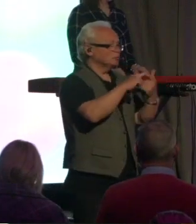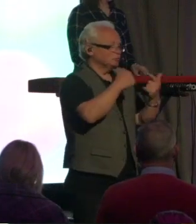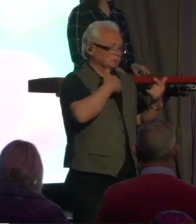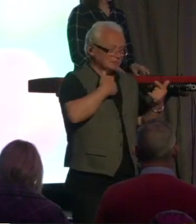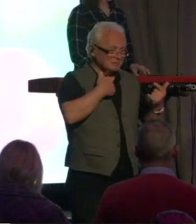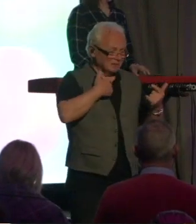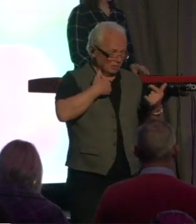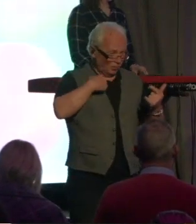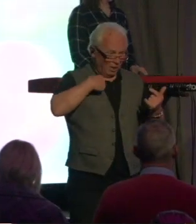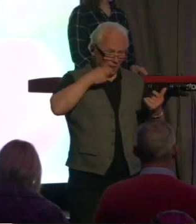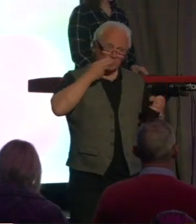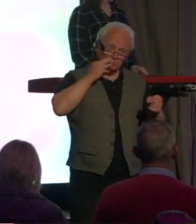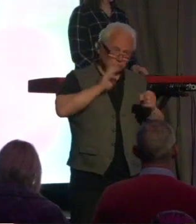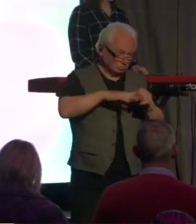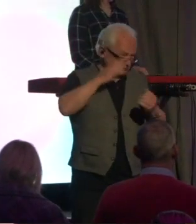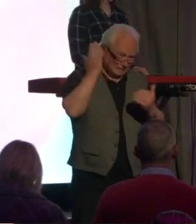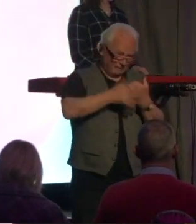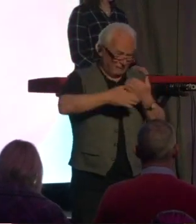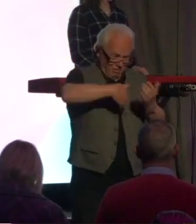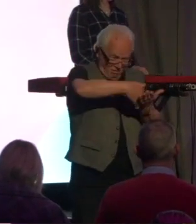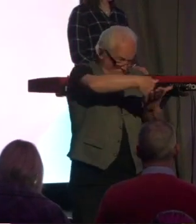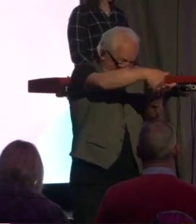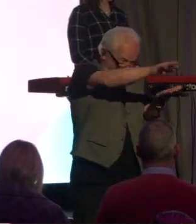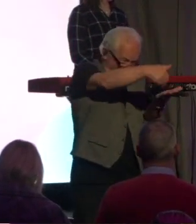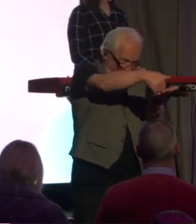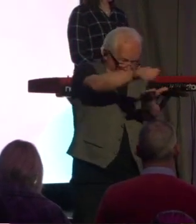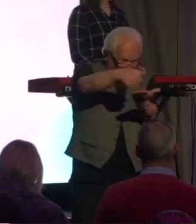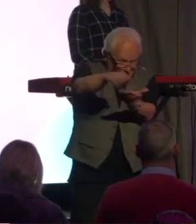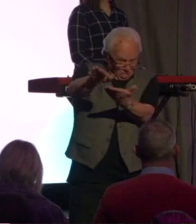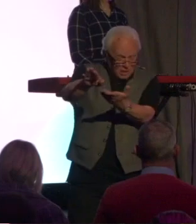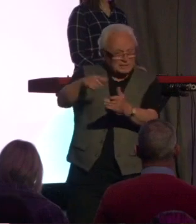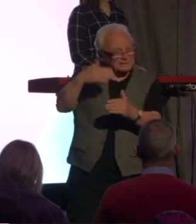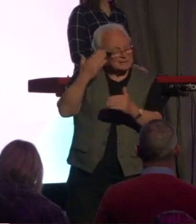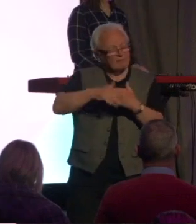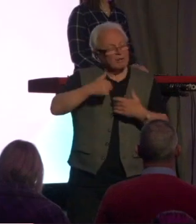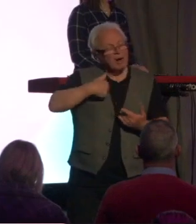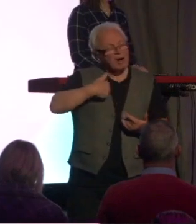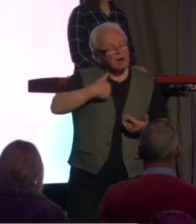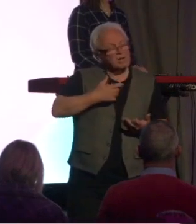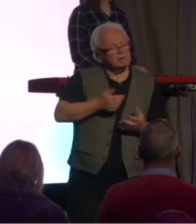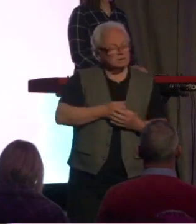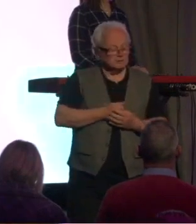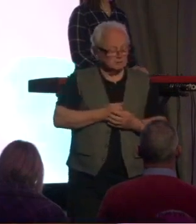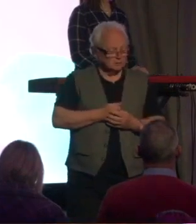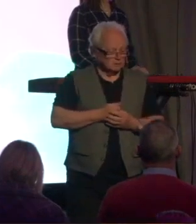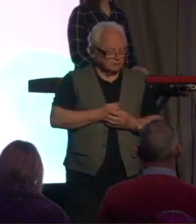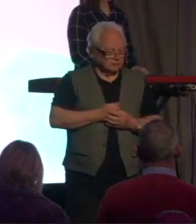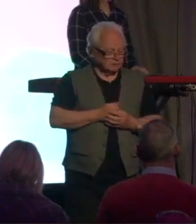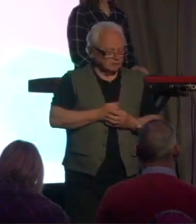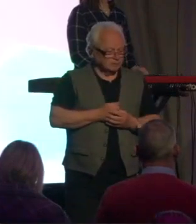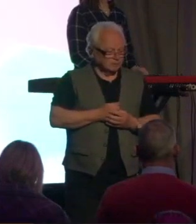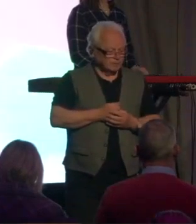away. I will never turn you away.